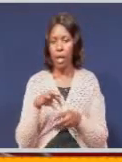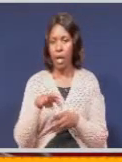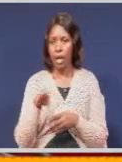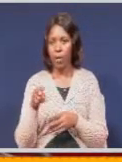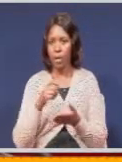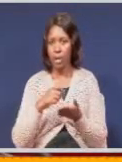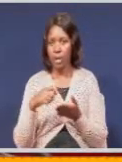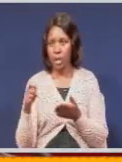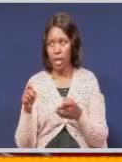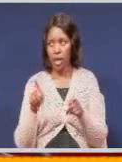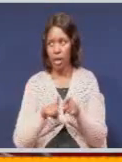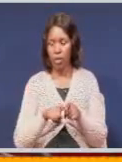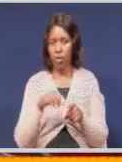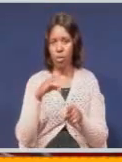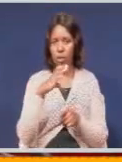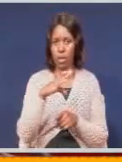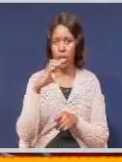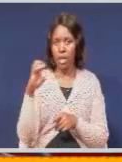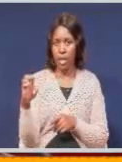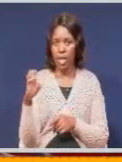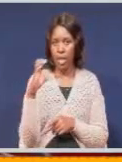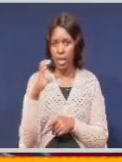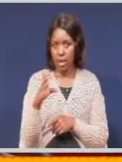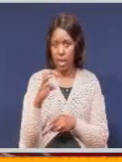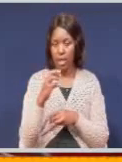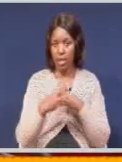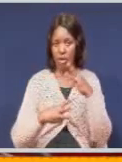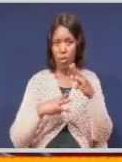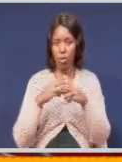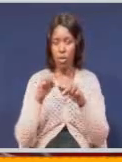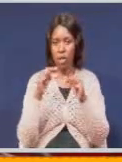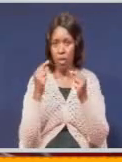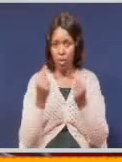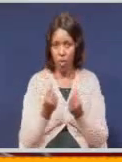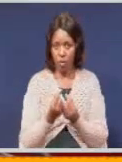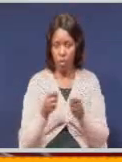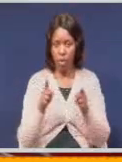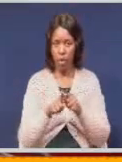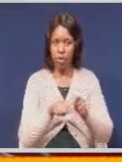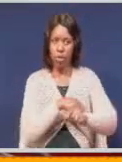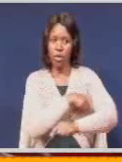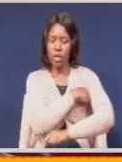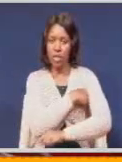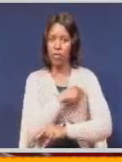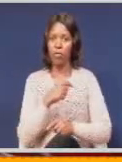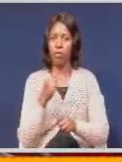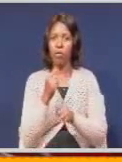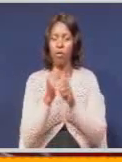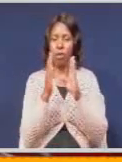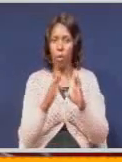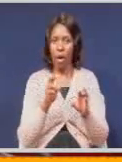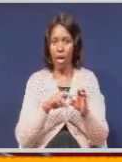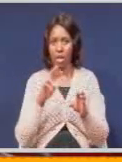and the CCs, that's the Executive, and the Chief of Staff, that's the Executive. The other